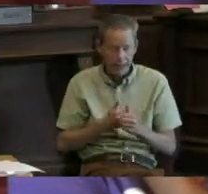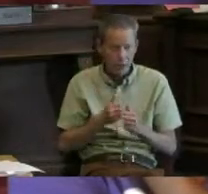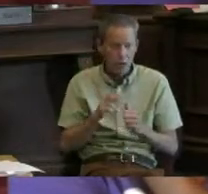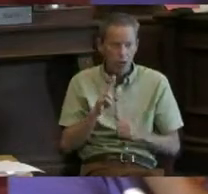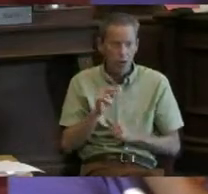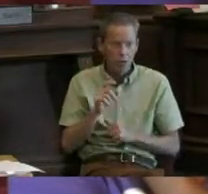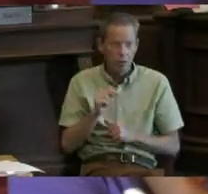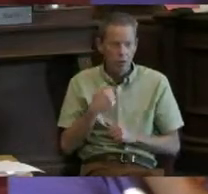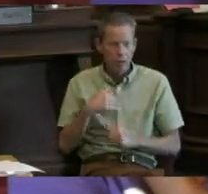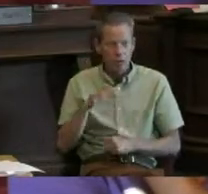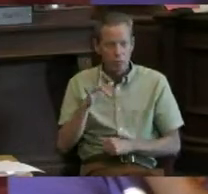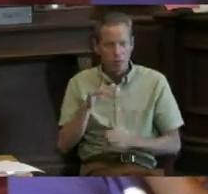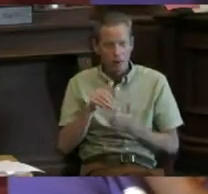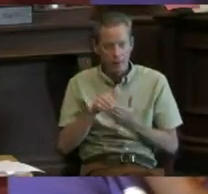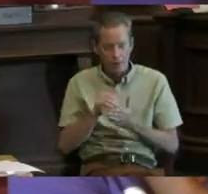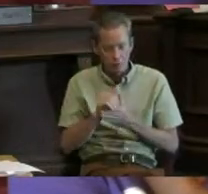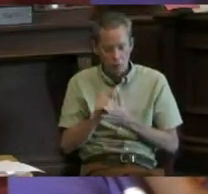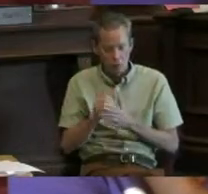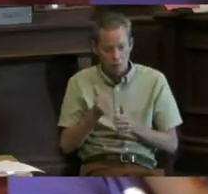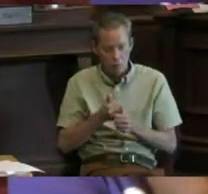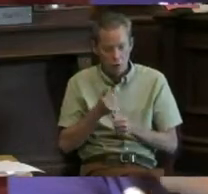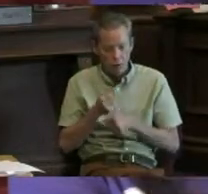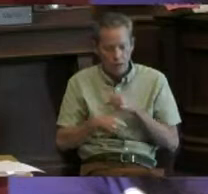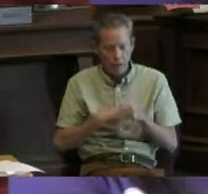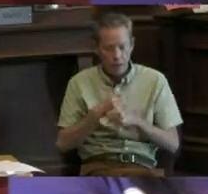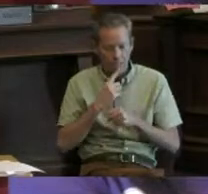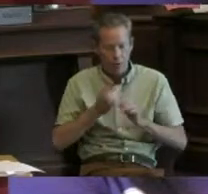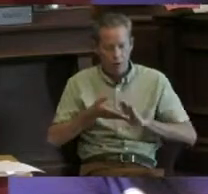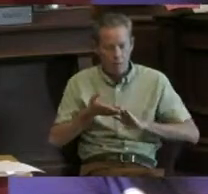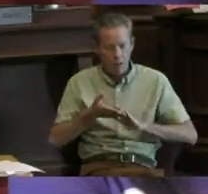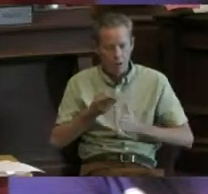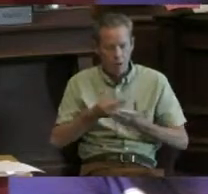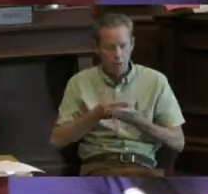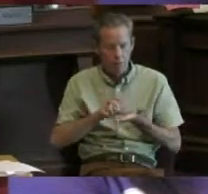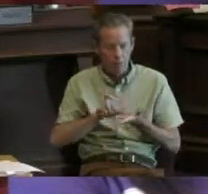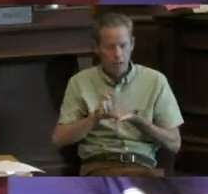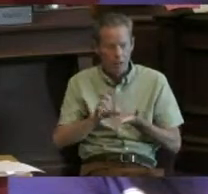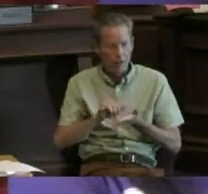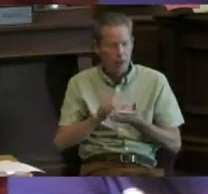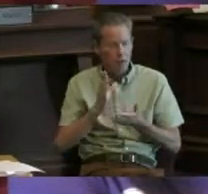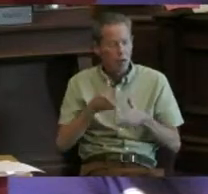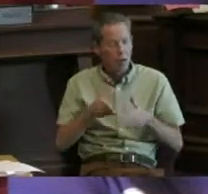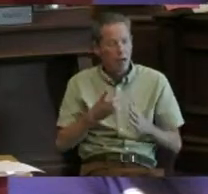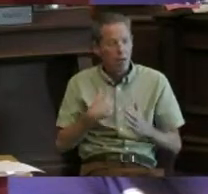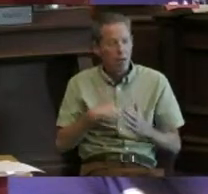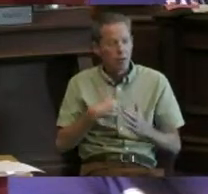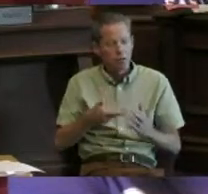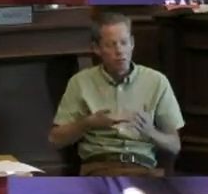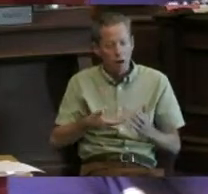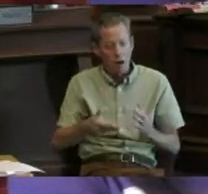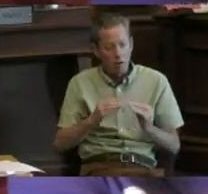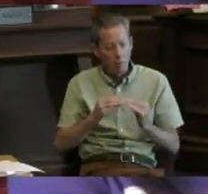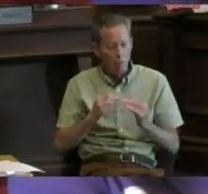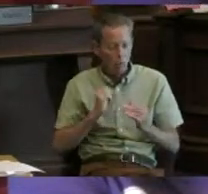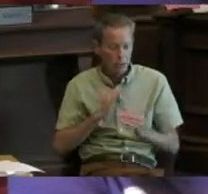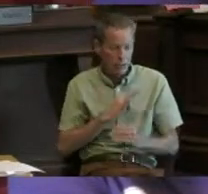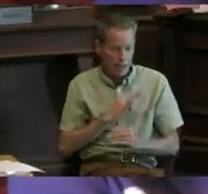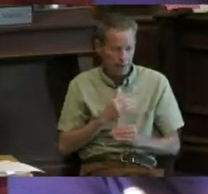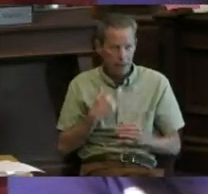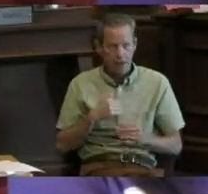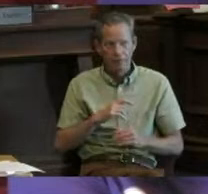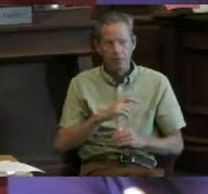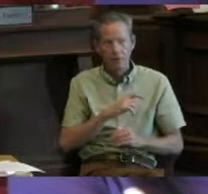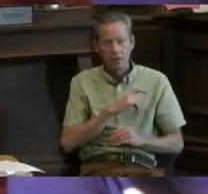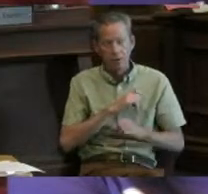with $25,000 per year in operational funding, and so that will allow us to hire additional staff to have